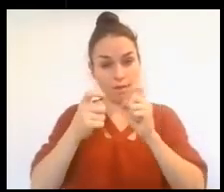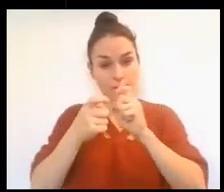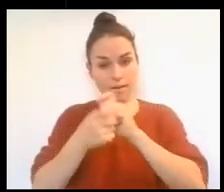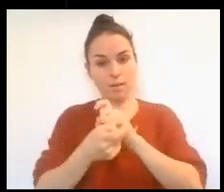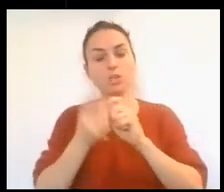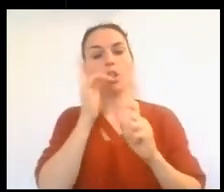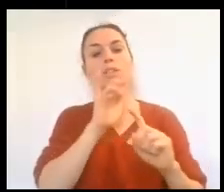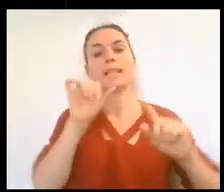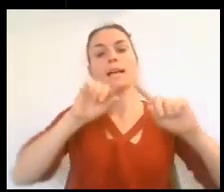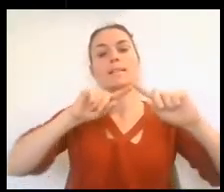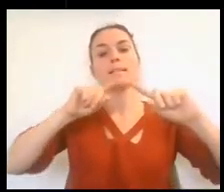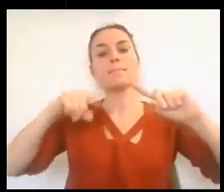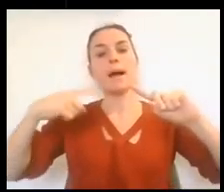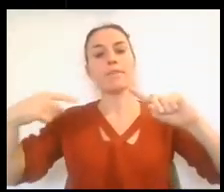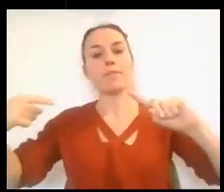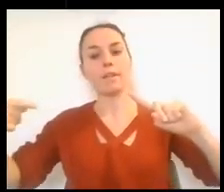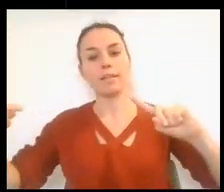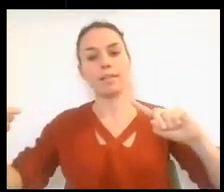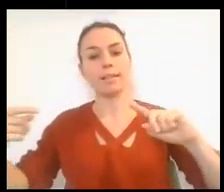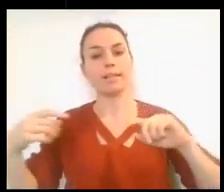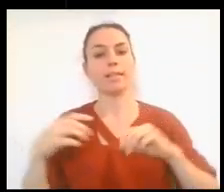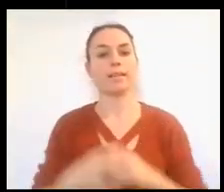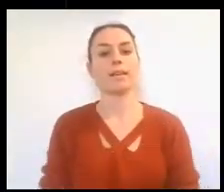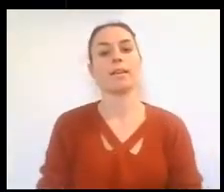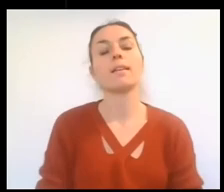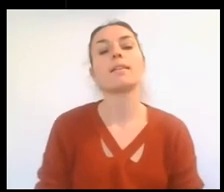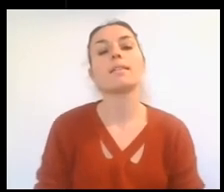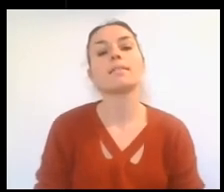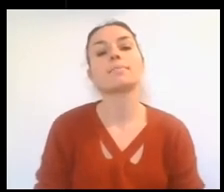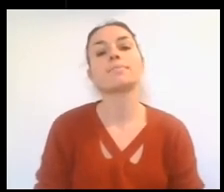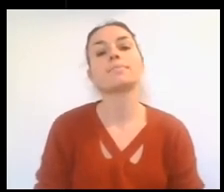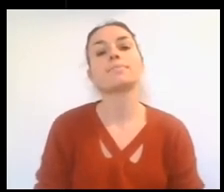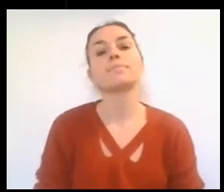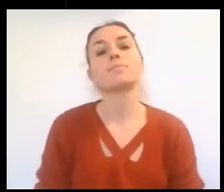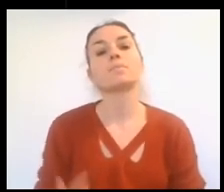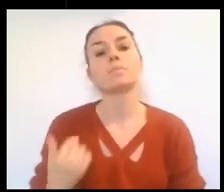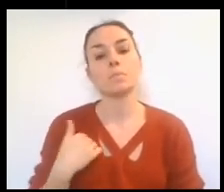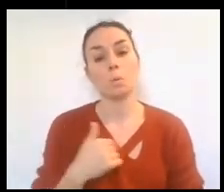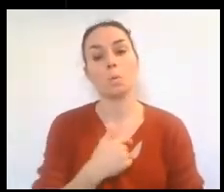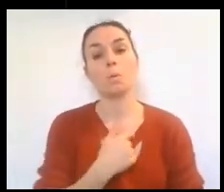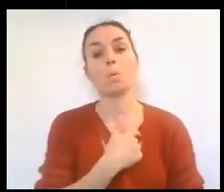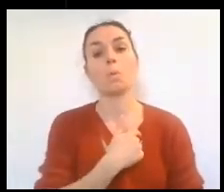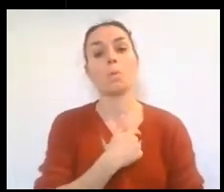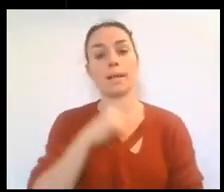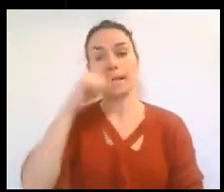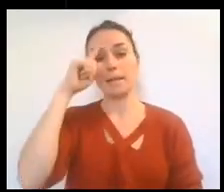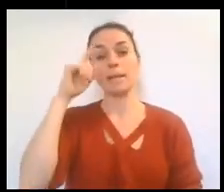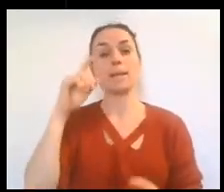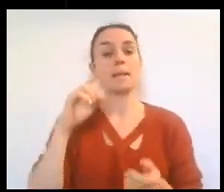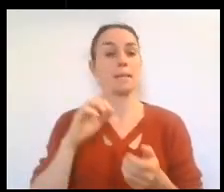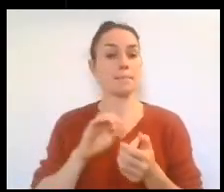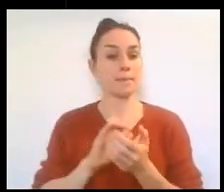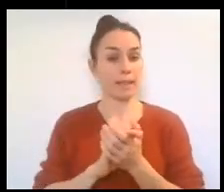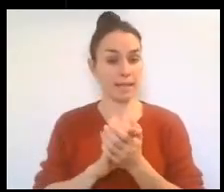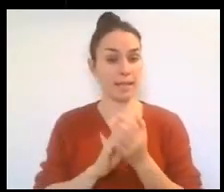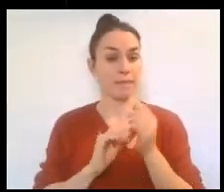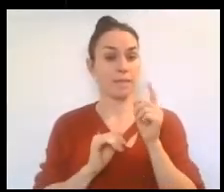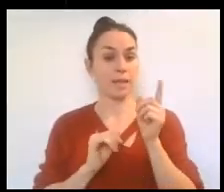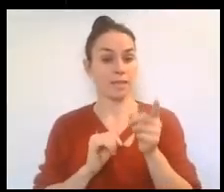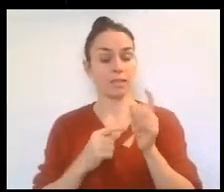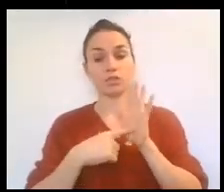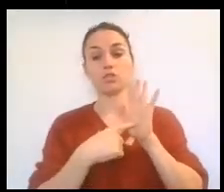galaxy. We believe that this is actually a representation of how